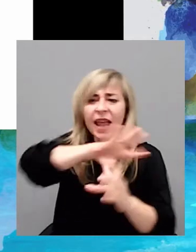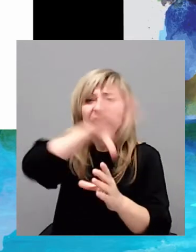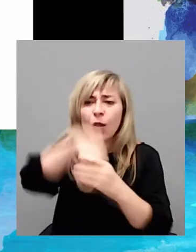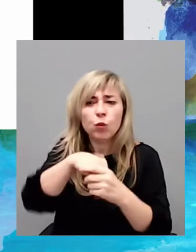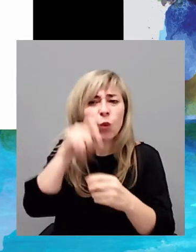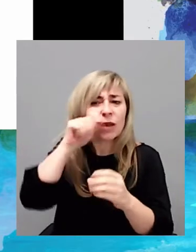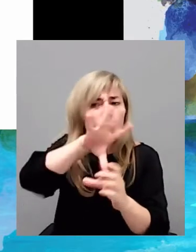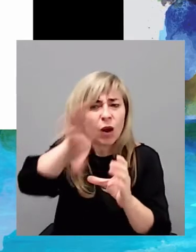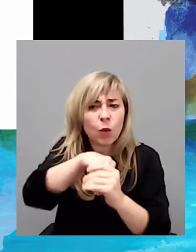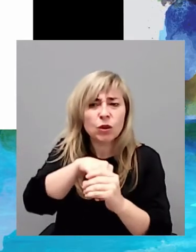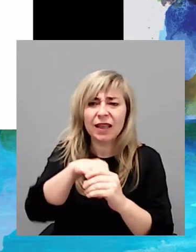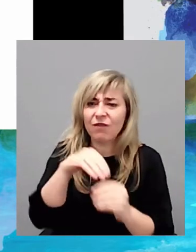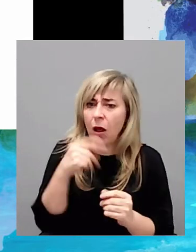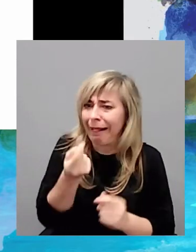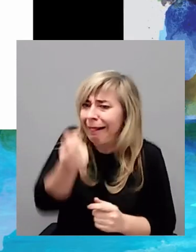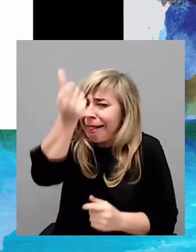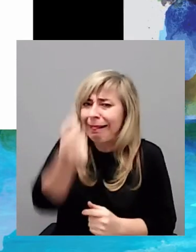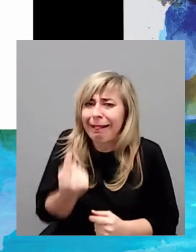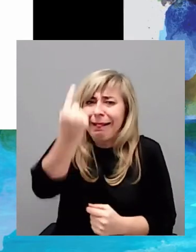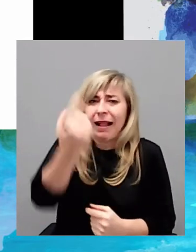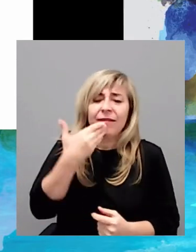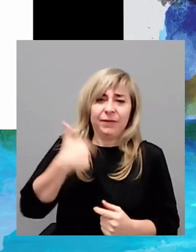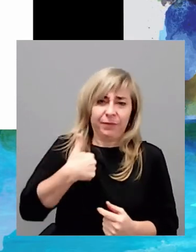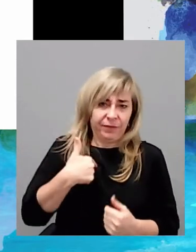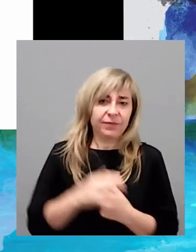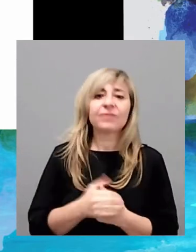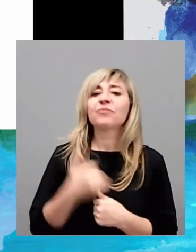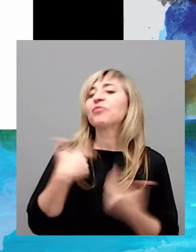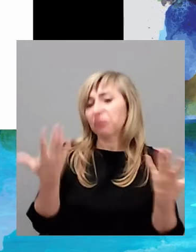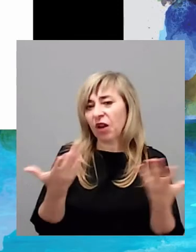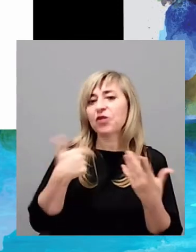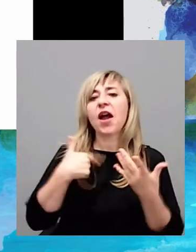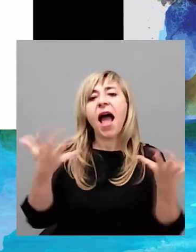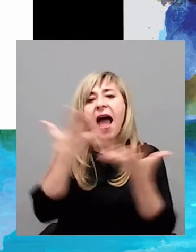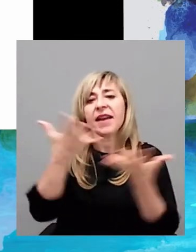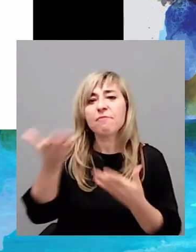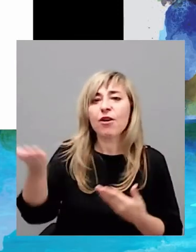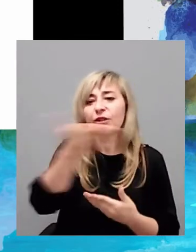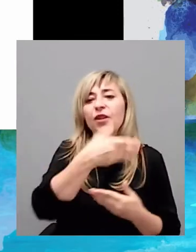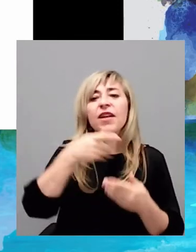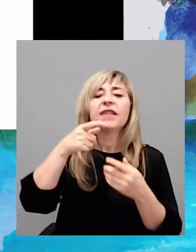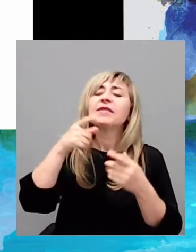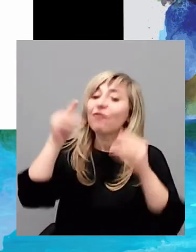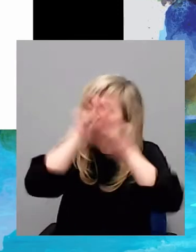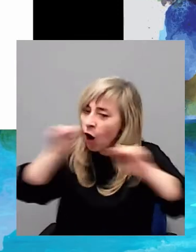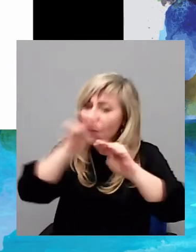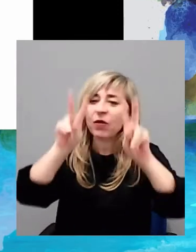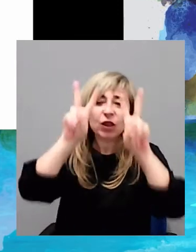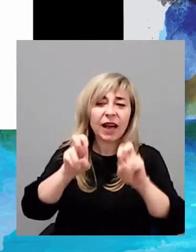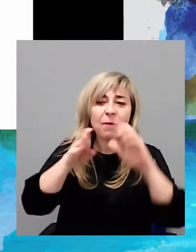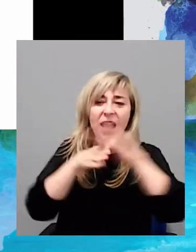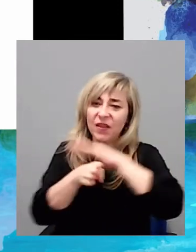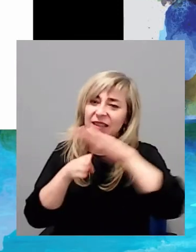just only a few. So I encourage everyone to get the training and to move forward with these